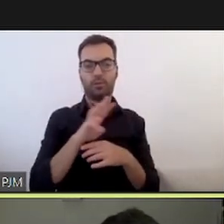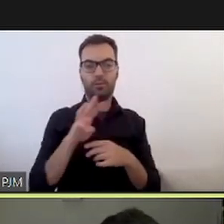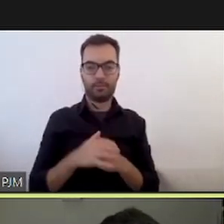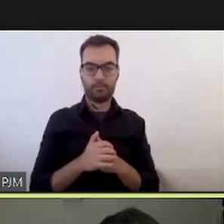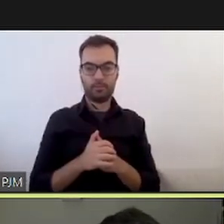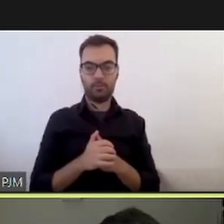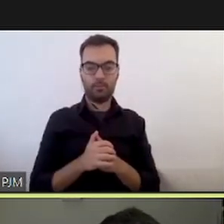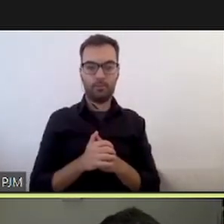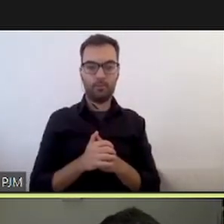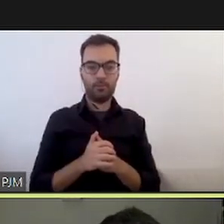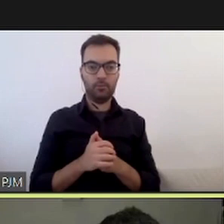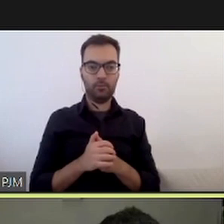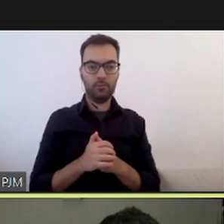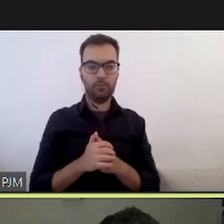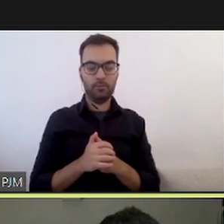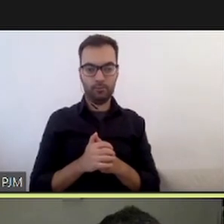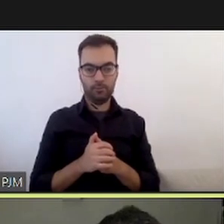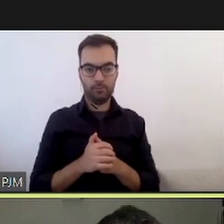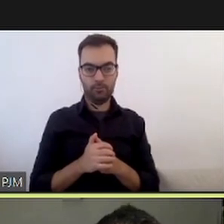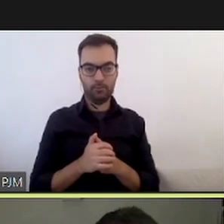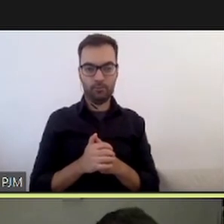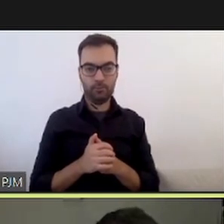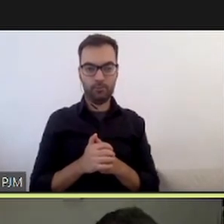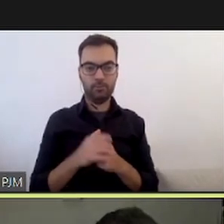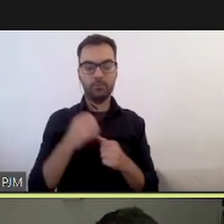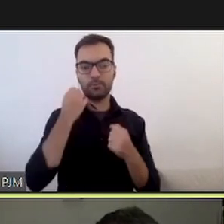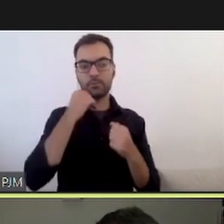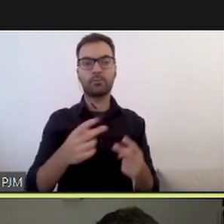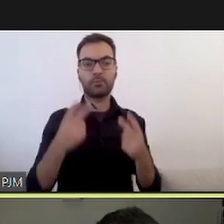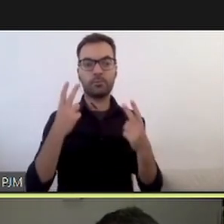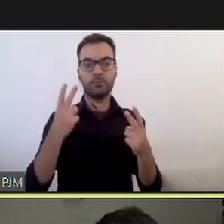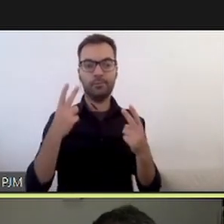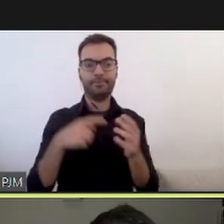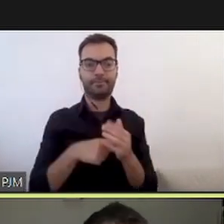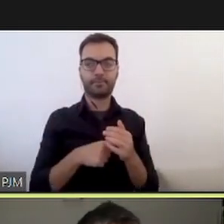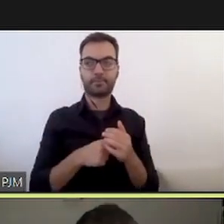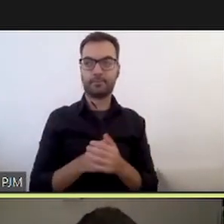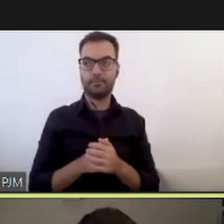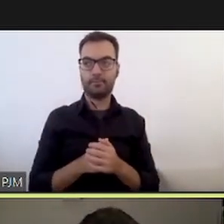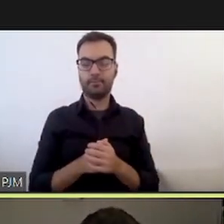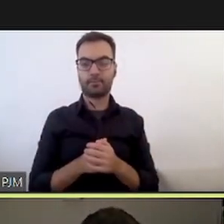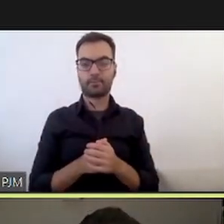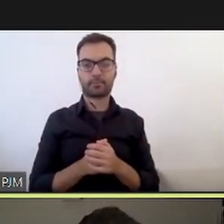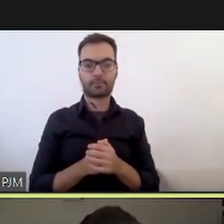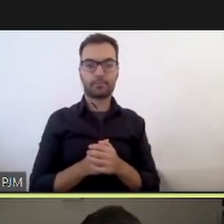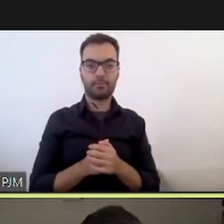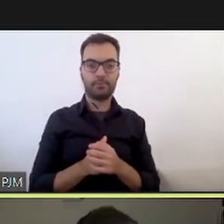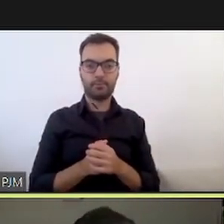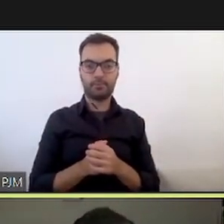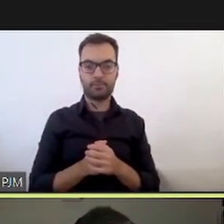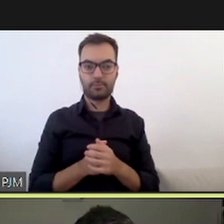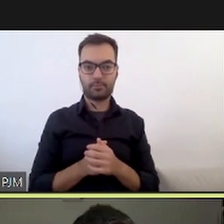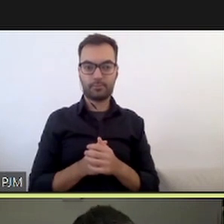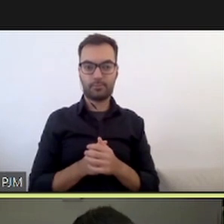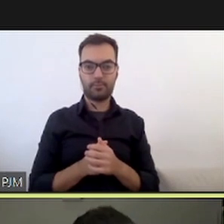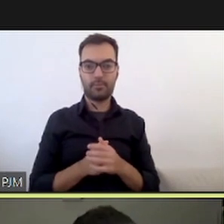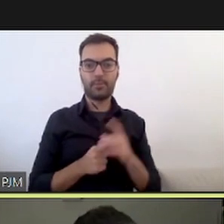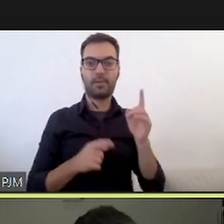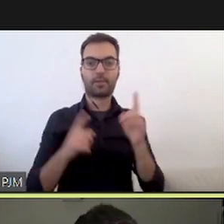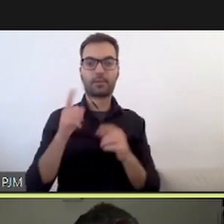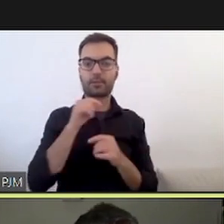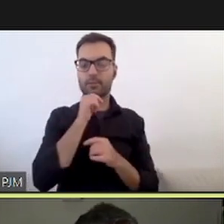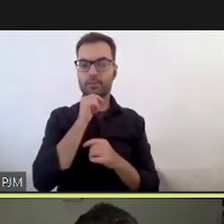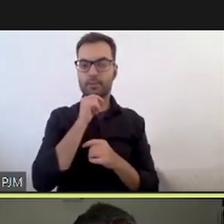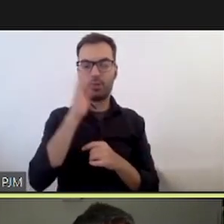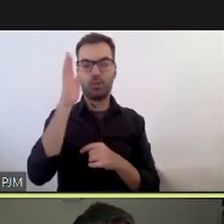it's very, I would say, important. And this is information from the sometimes from primary